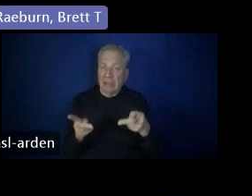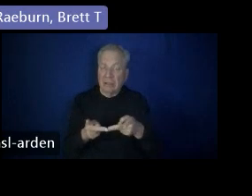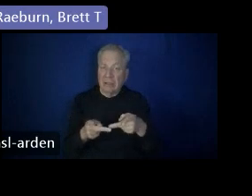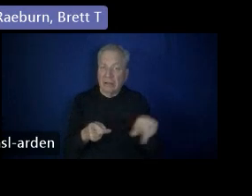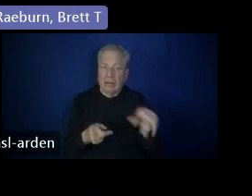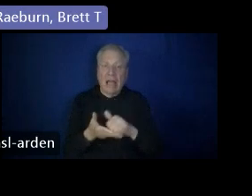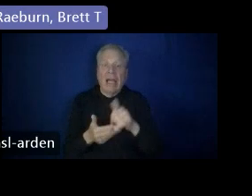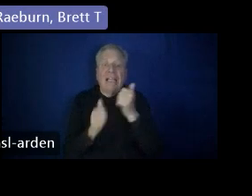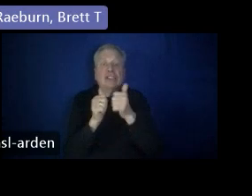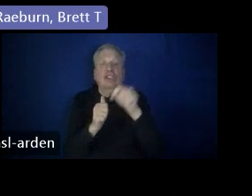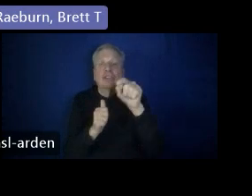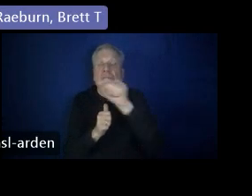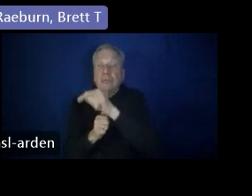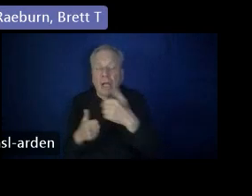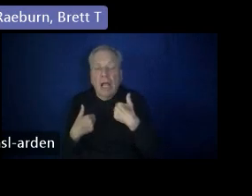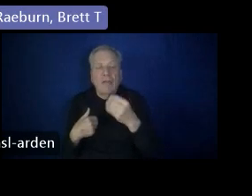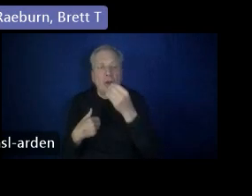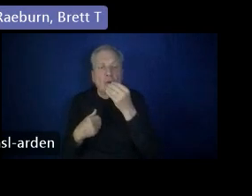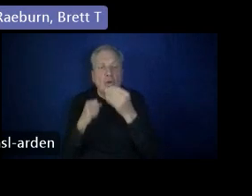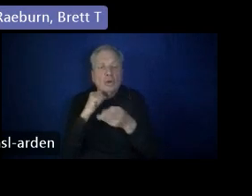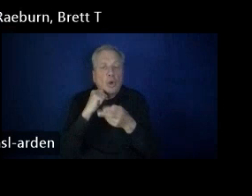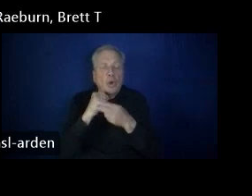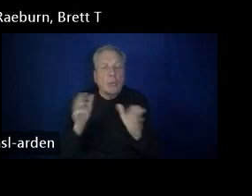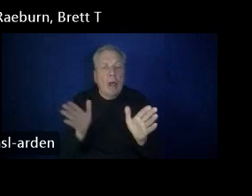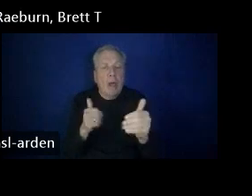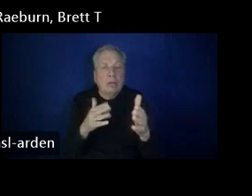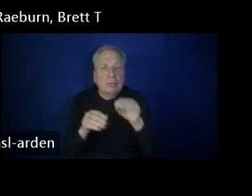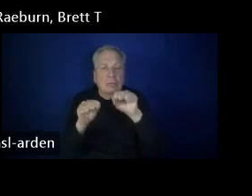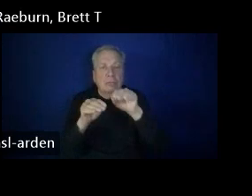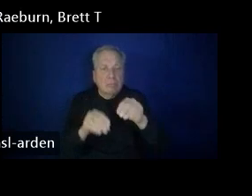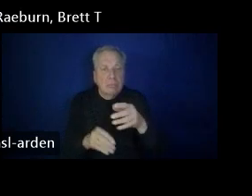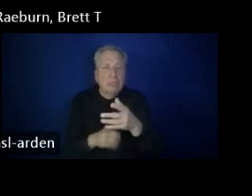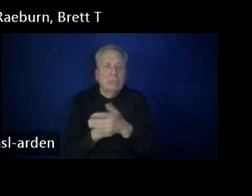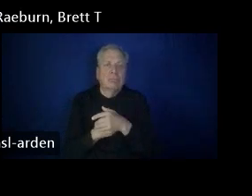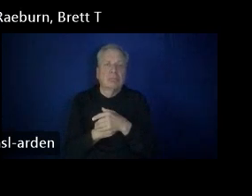a food storage box or a food storage pole.